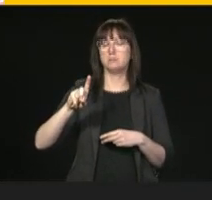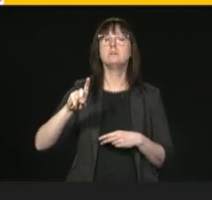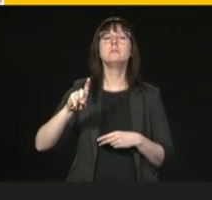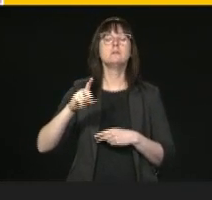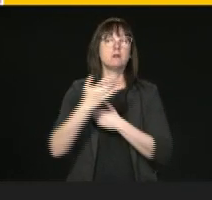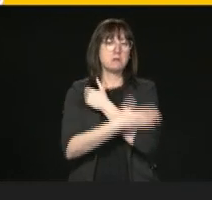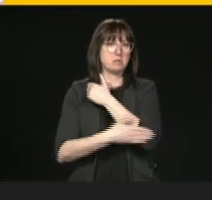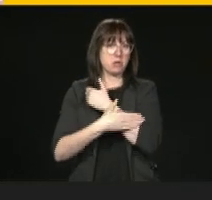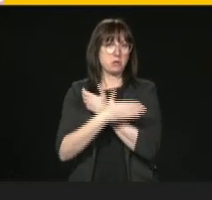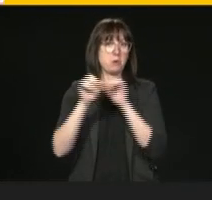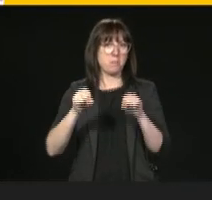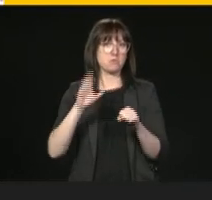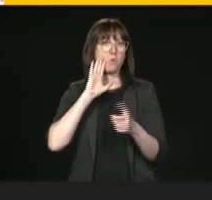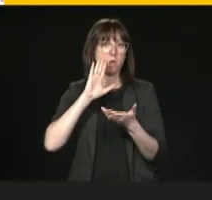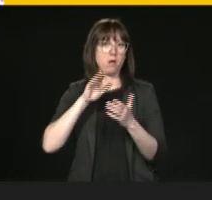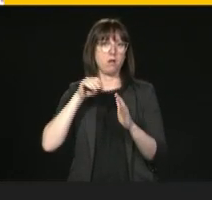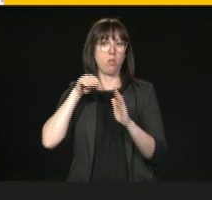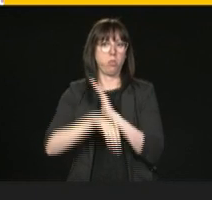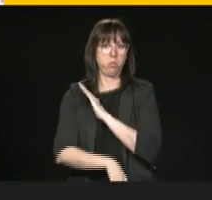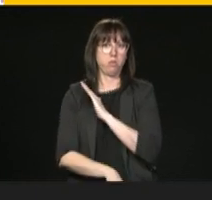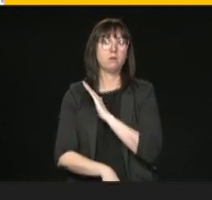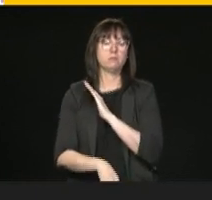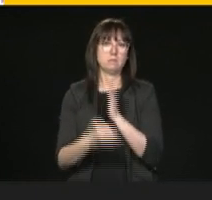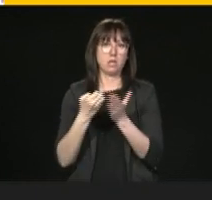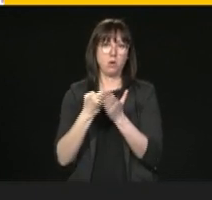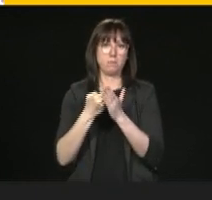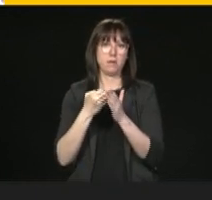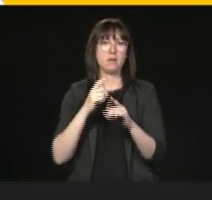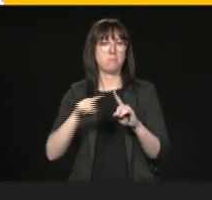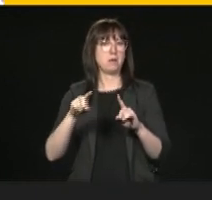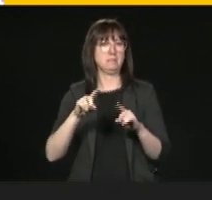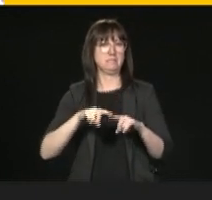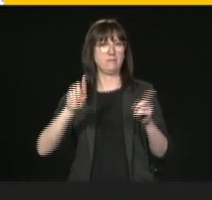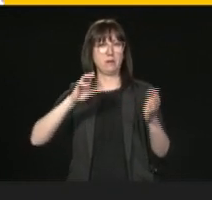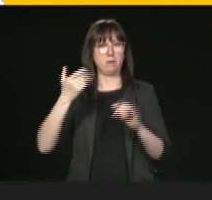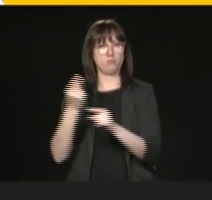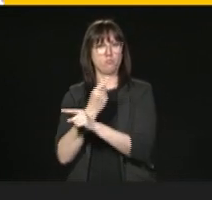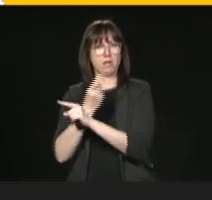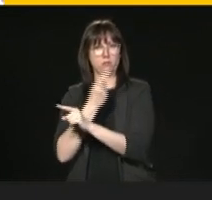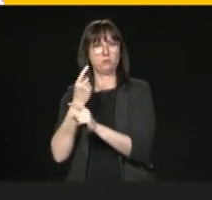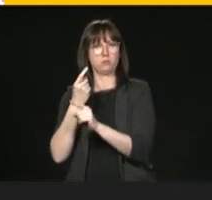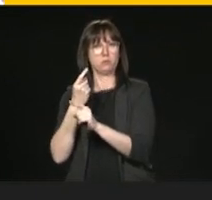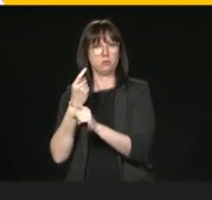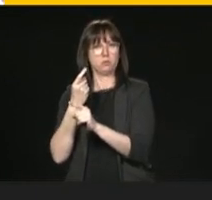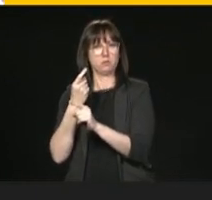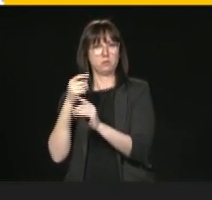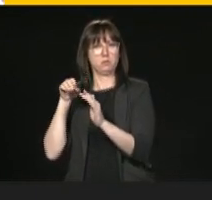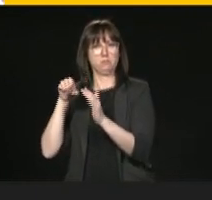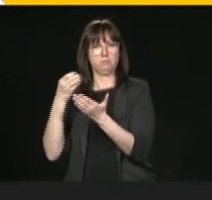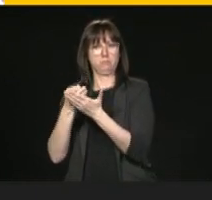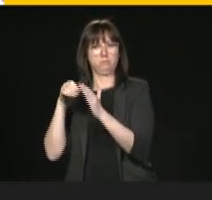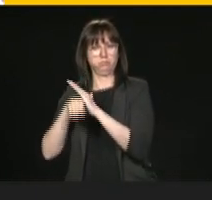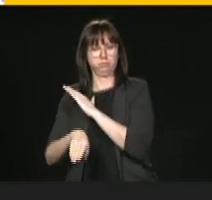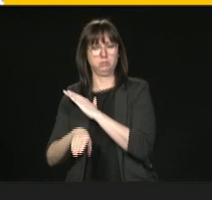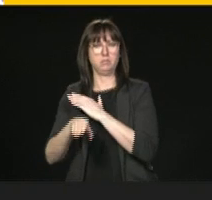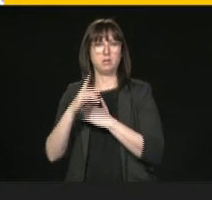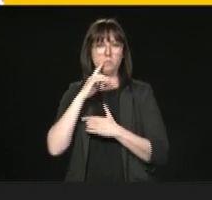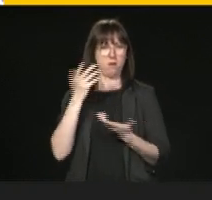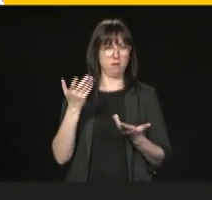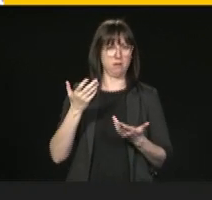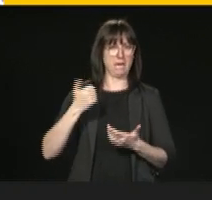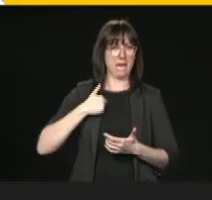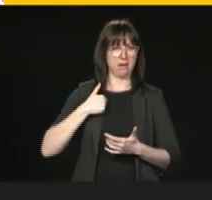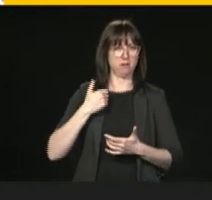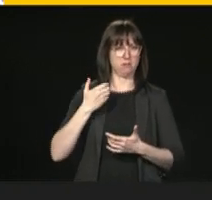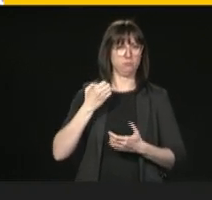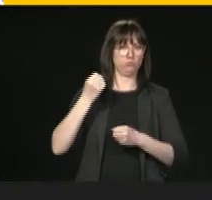your usual recession because the economy is actually sound. Is that how you see what's going on in Canada? And on quantitative easing, is